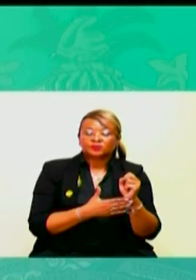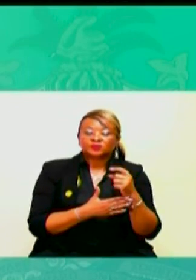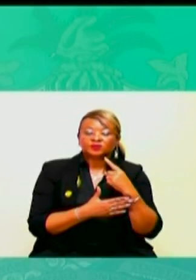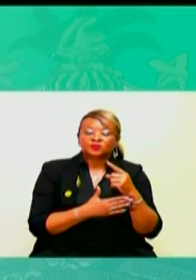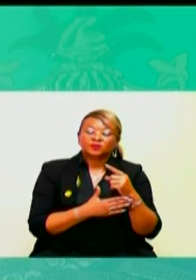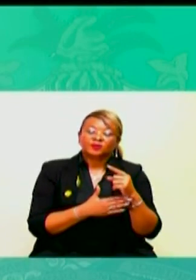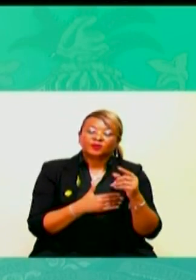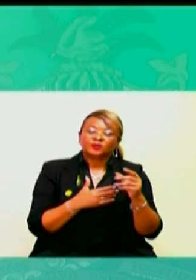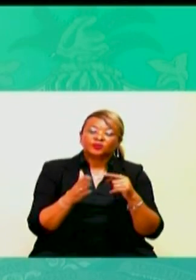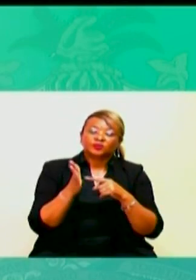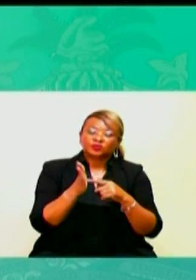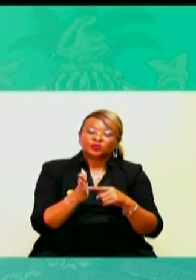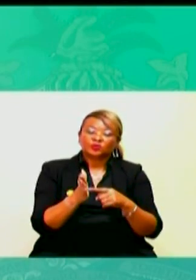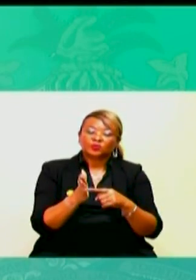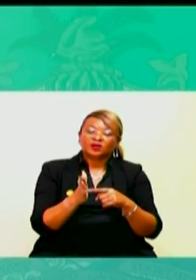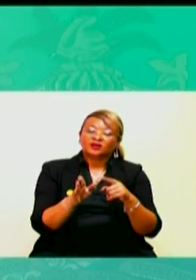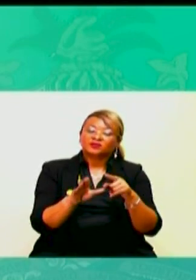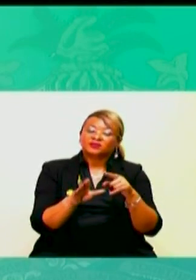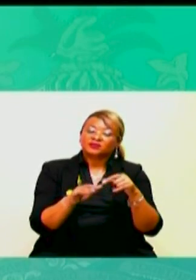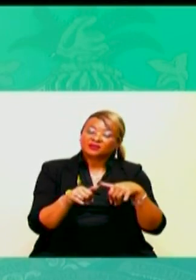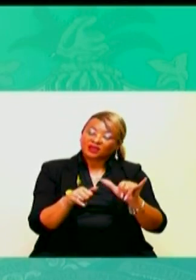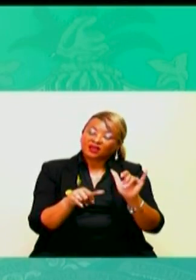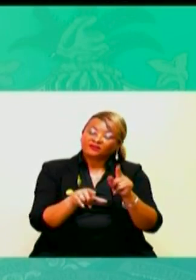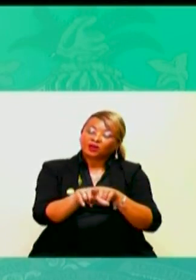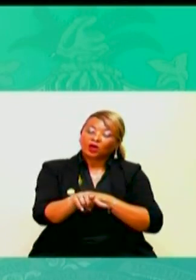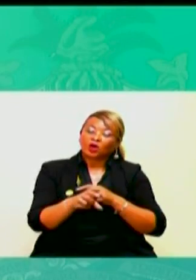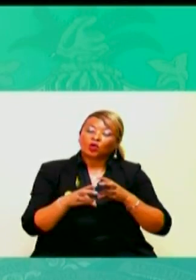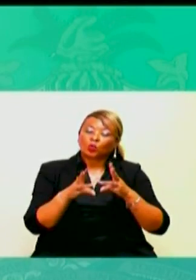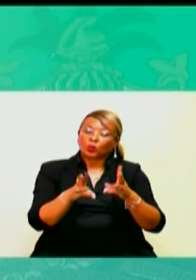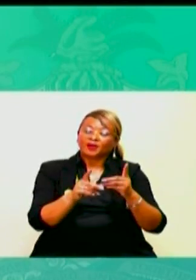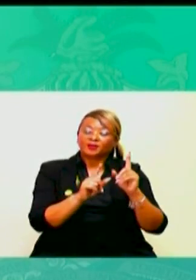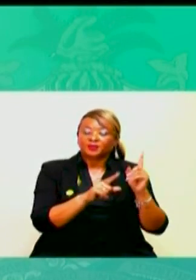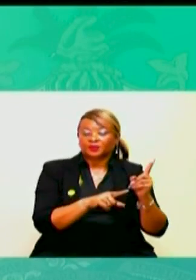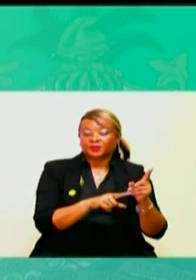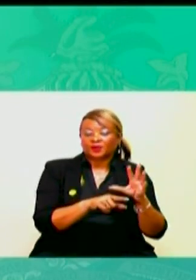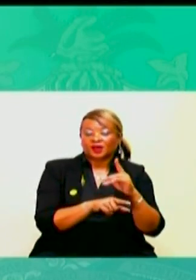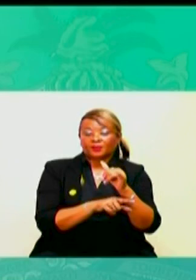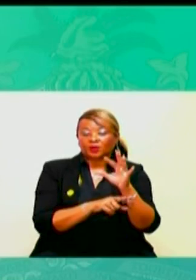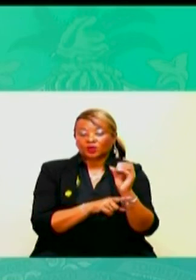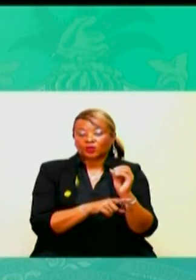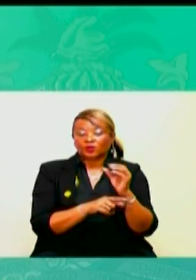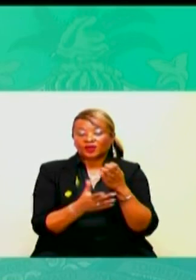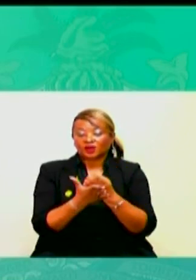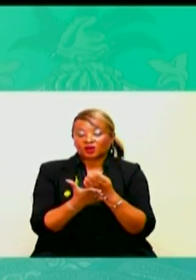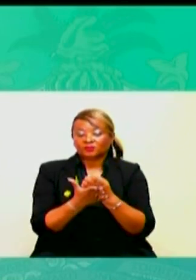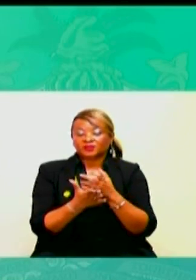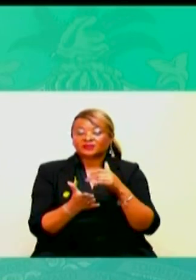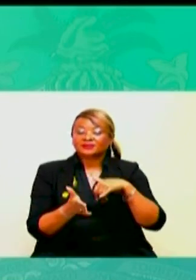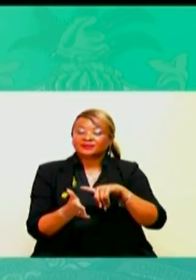even though we still have a long way to go. Abaco's economy